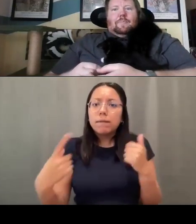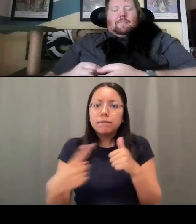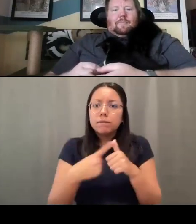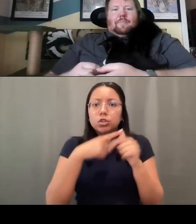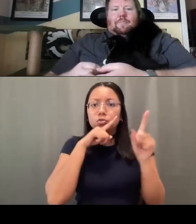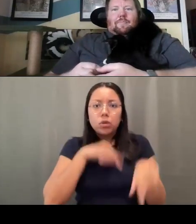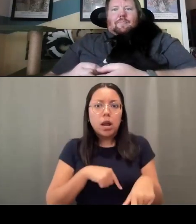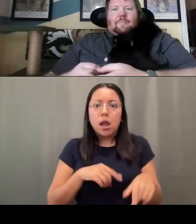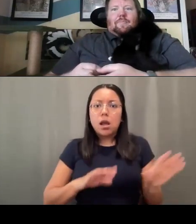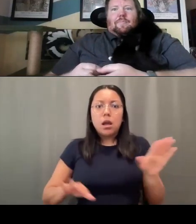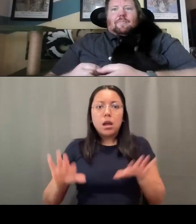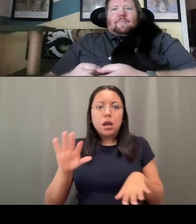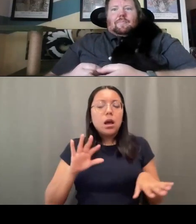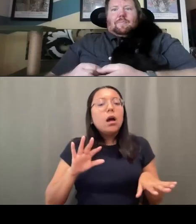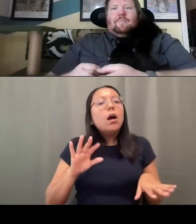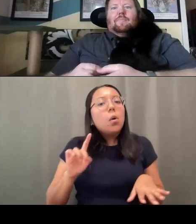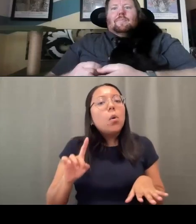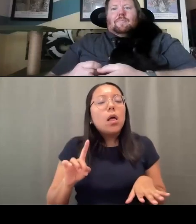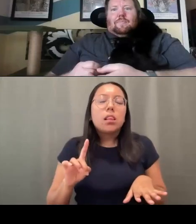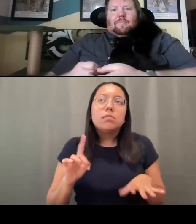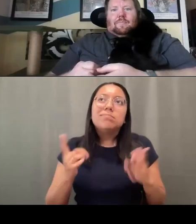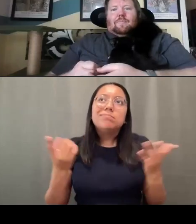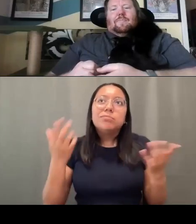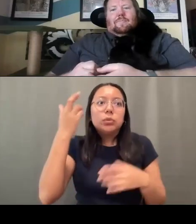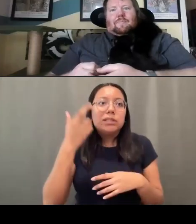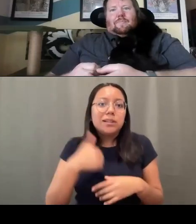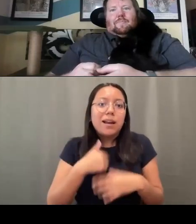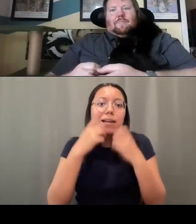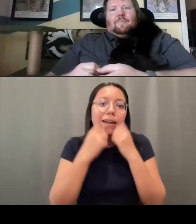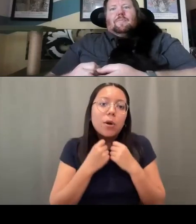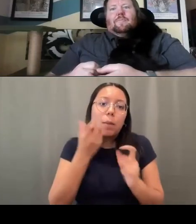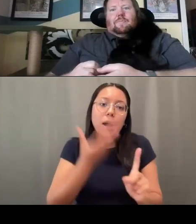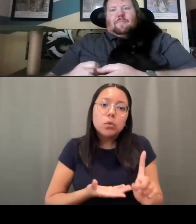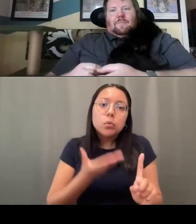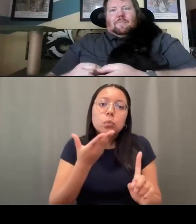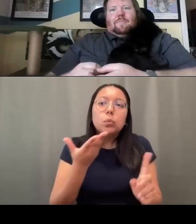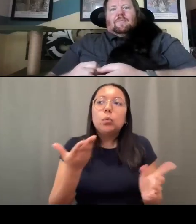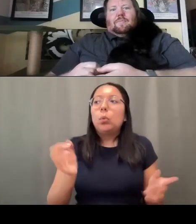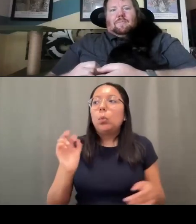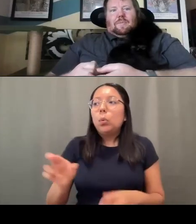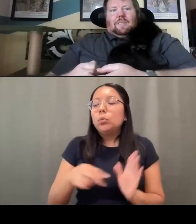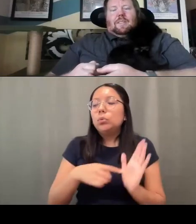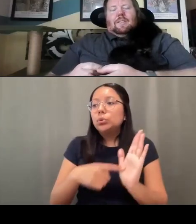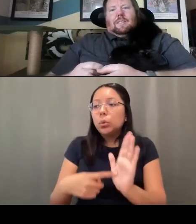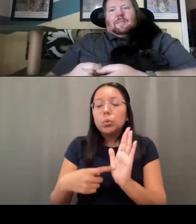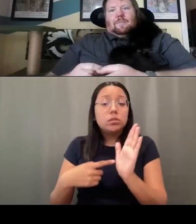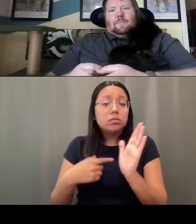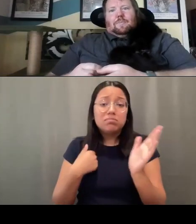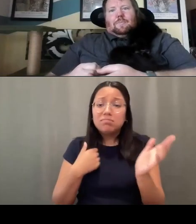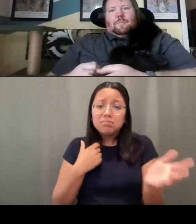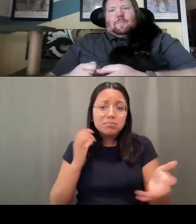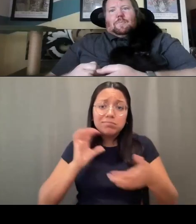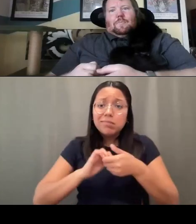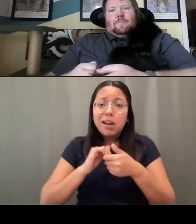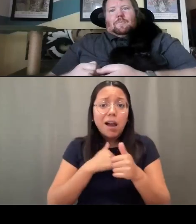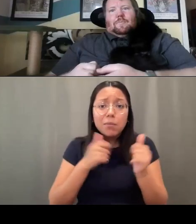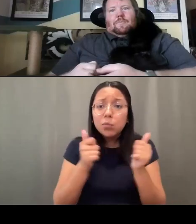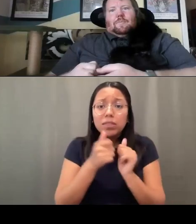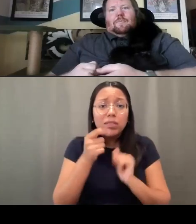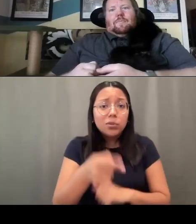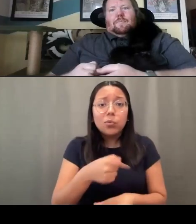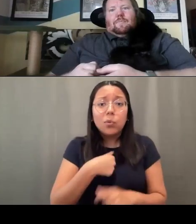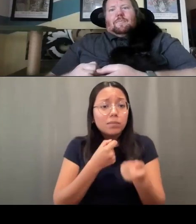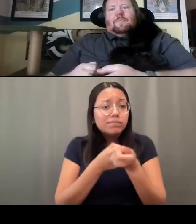like, you express something that says, "I'm with you. I'm still with you. I'm here. I'm not going